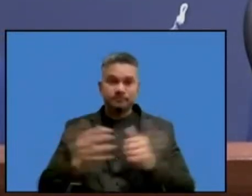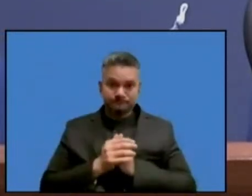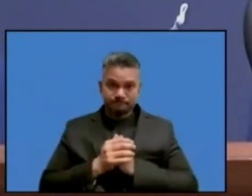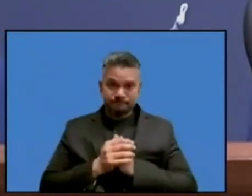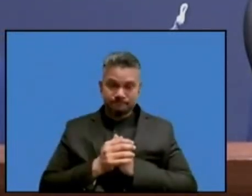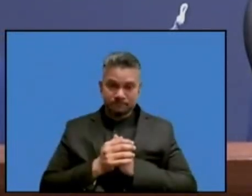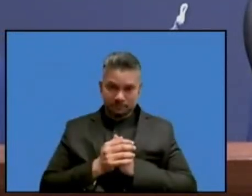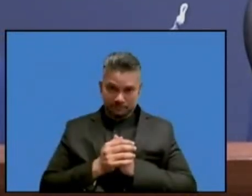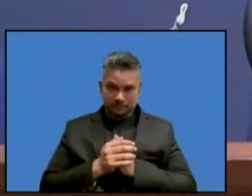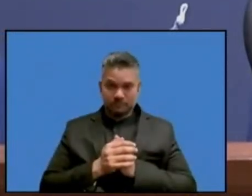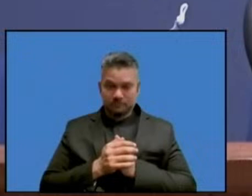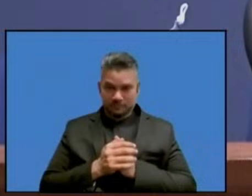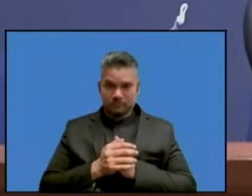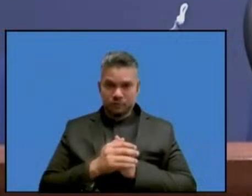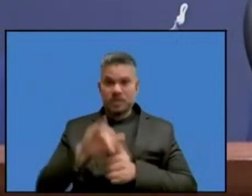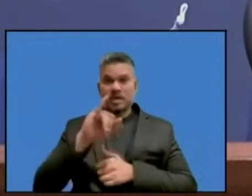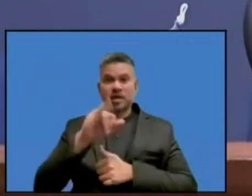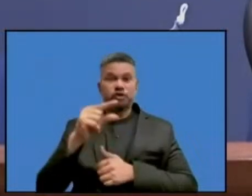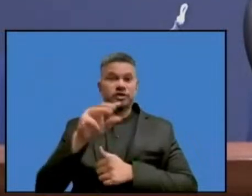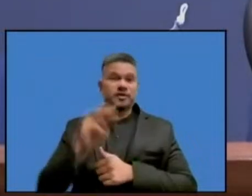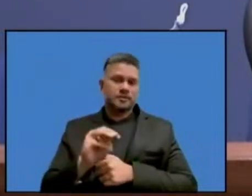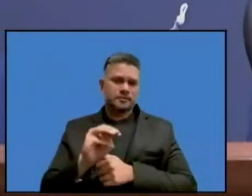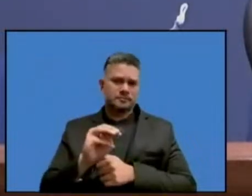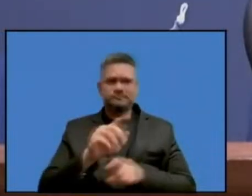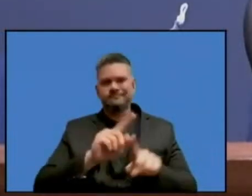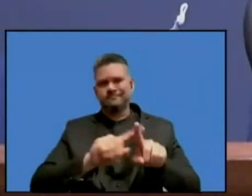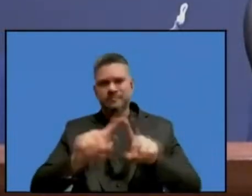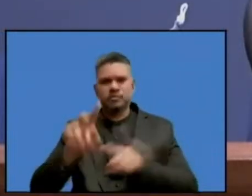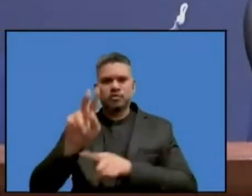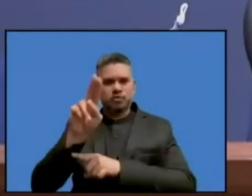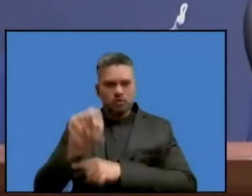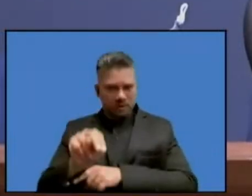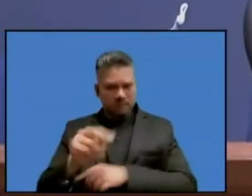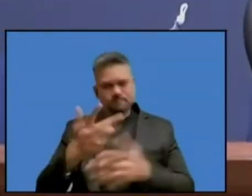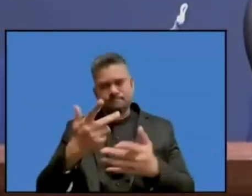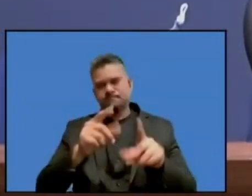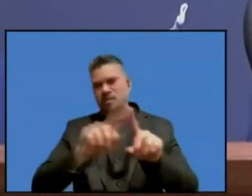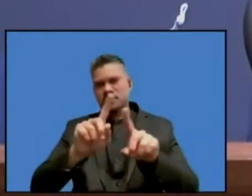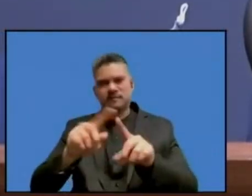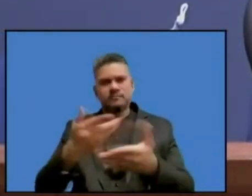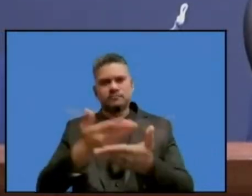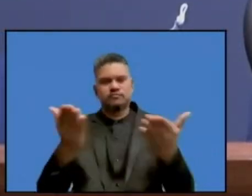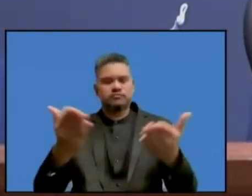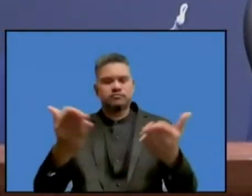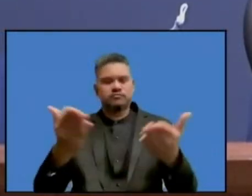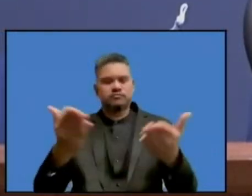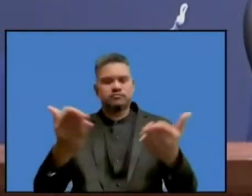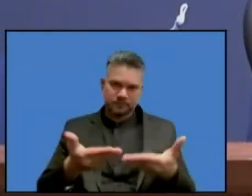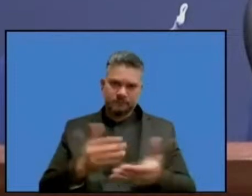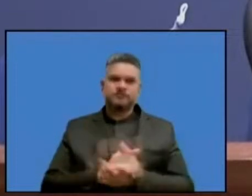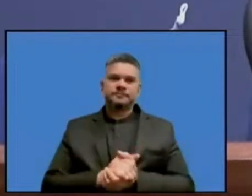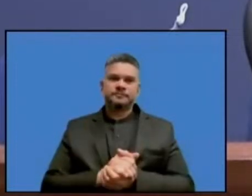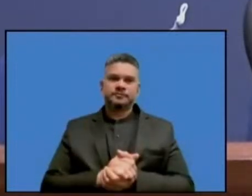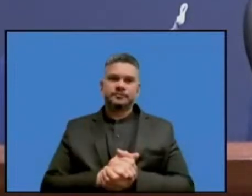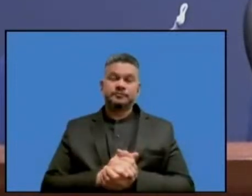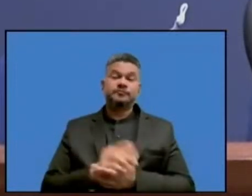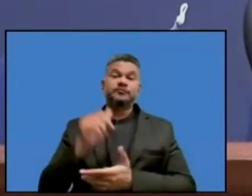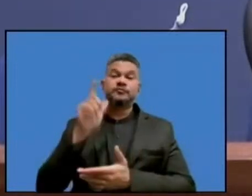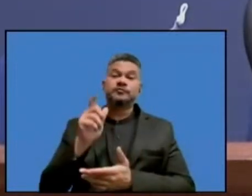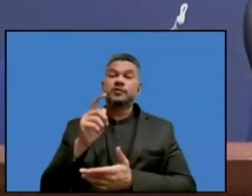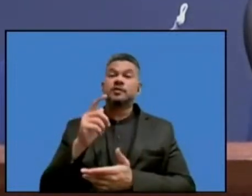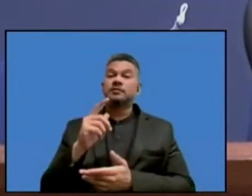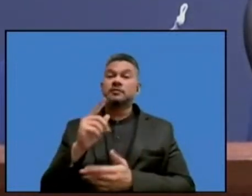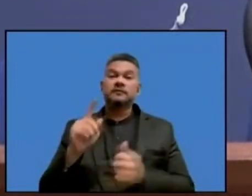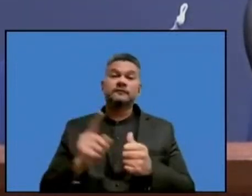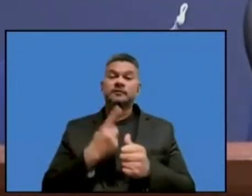intergovernmental organization and the United Nations entity. So start by the first speaker on my